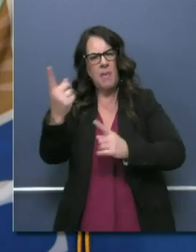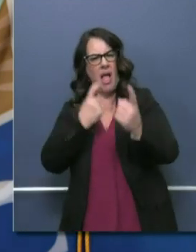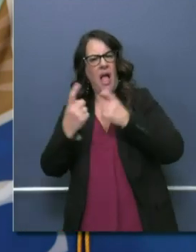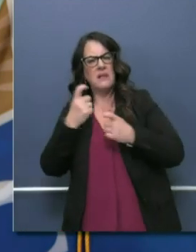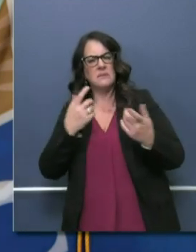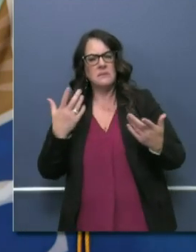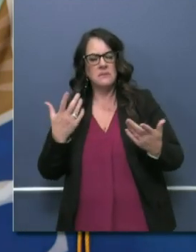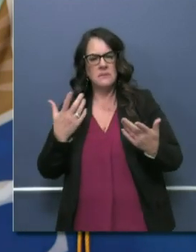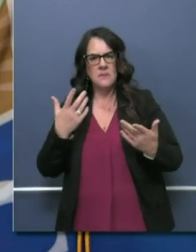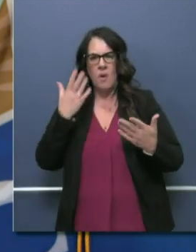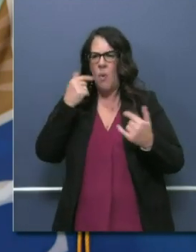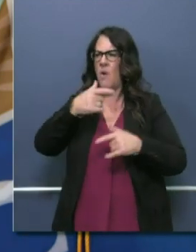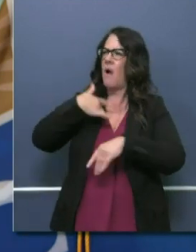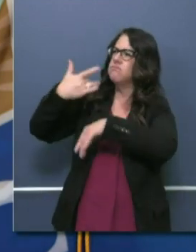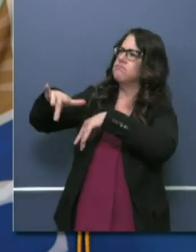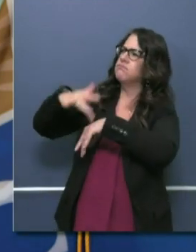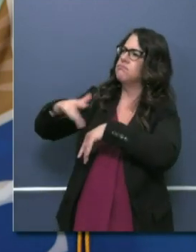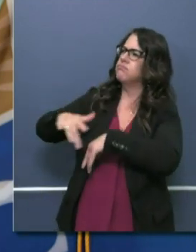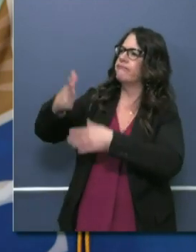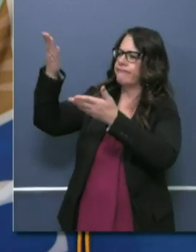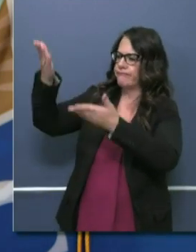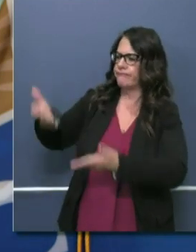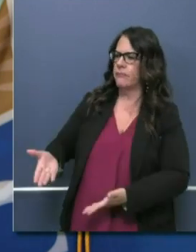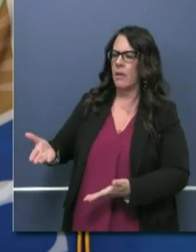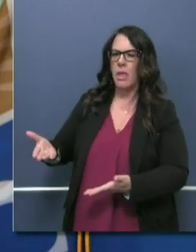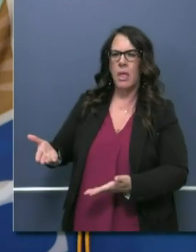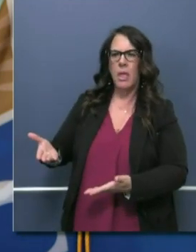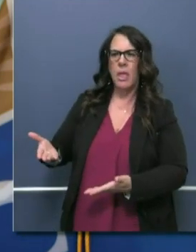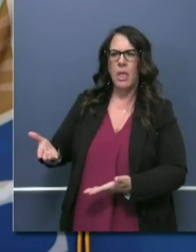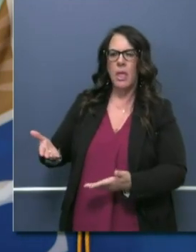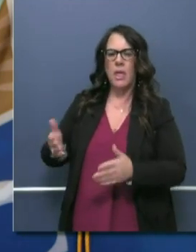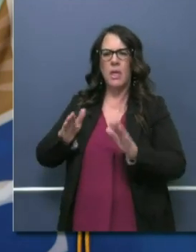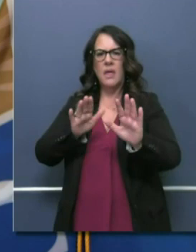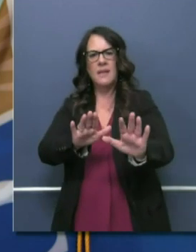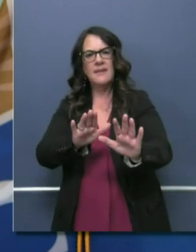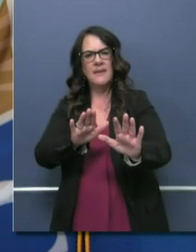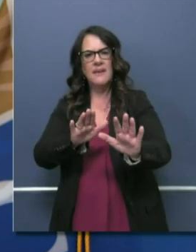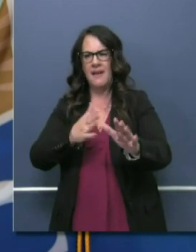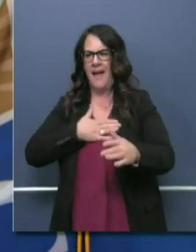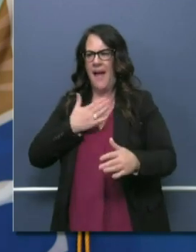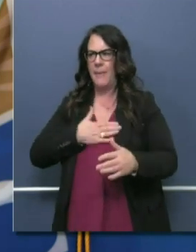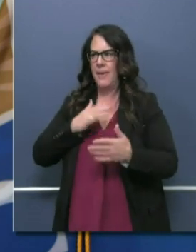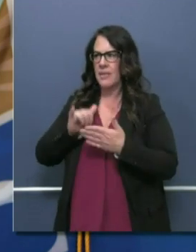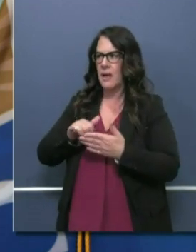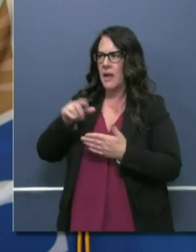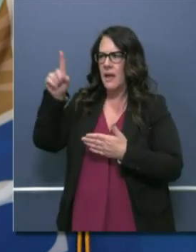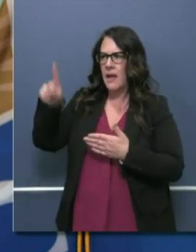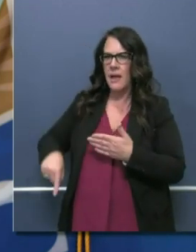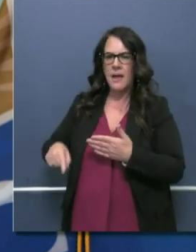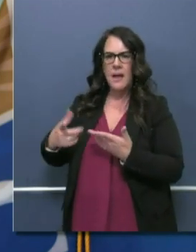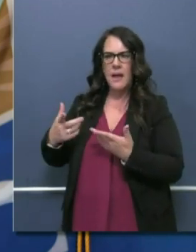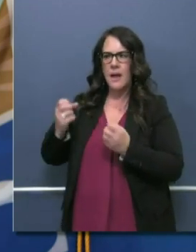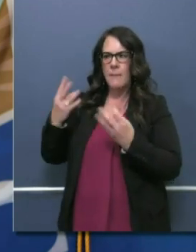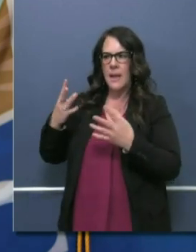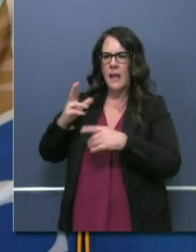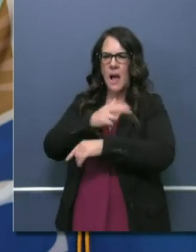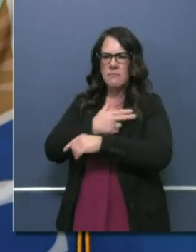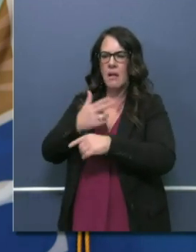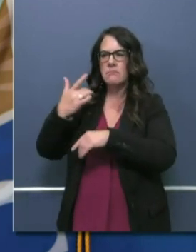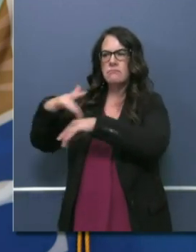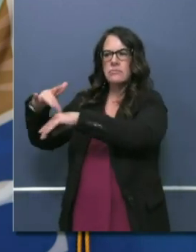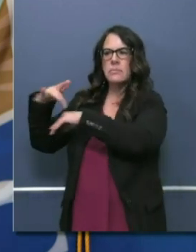you have these empty facilities that you've built? Well, we're pleased that they're empty. We built them in